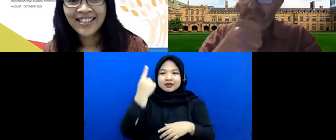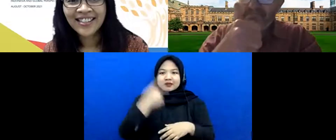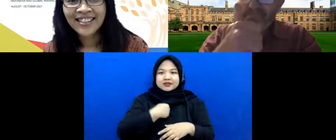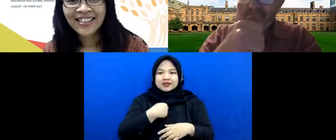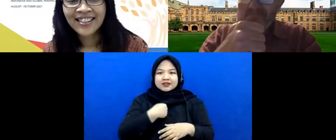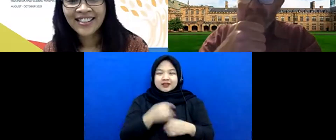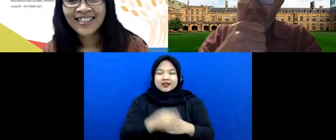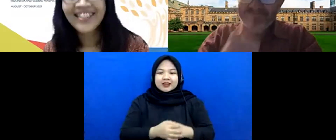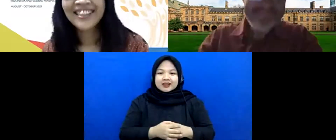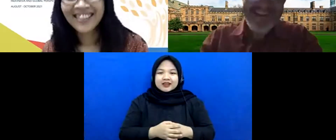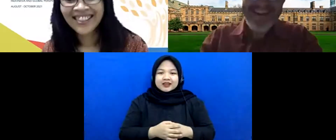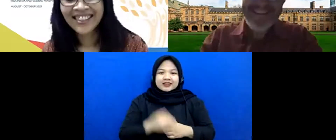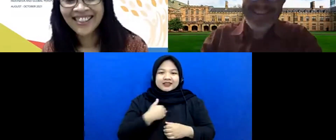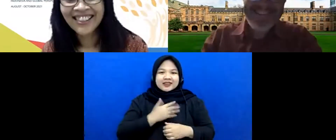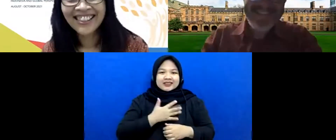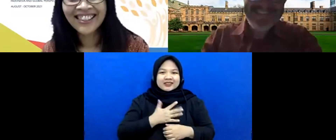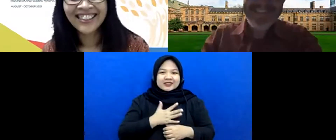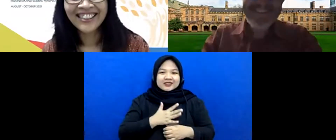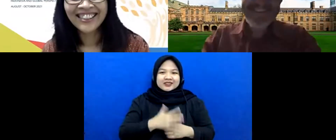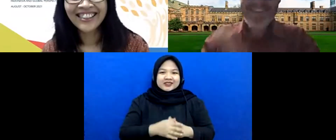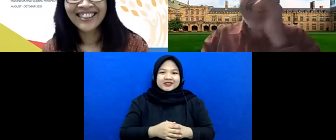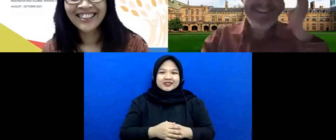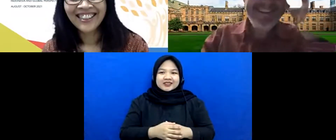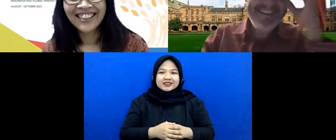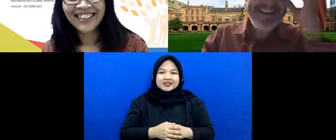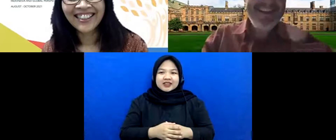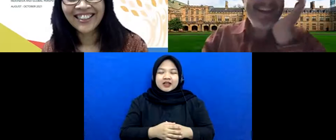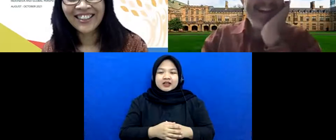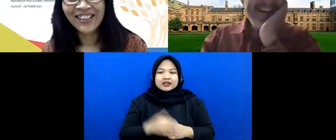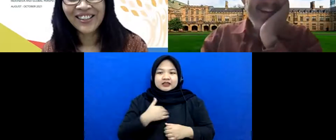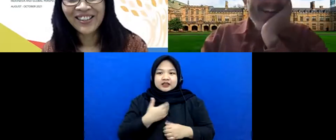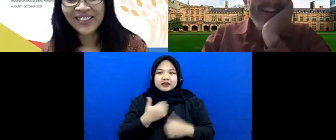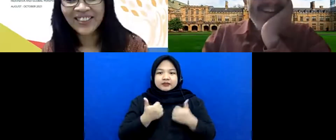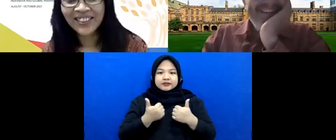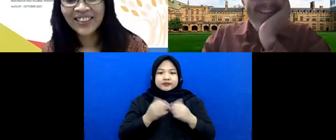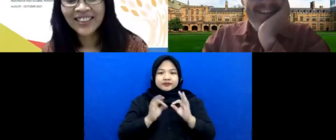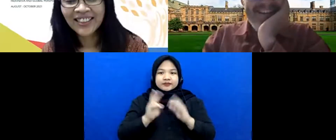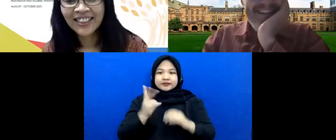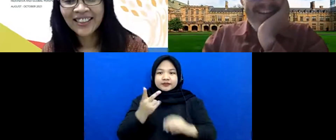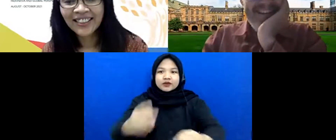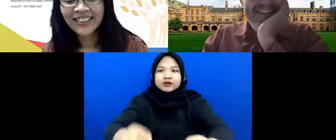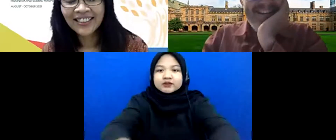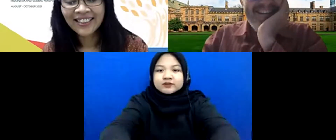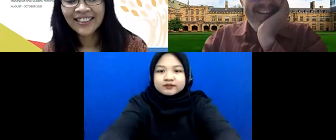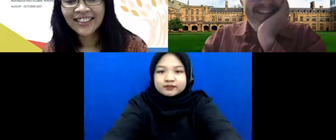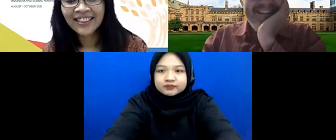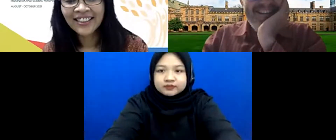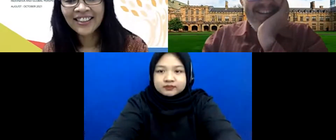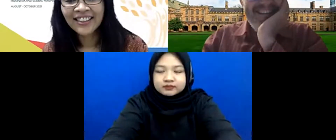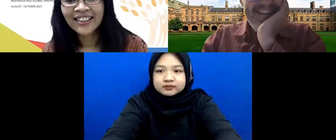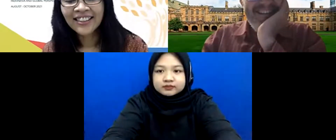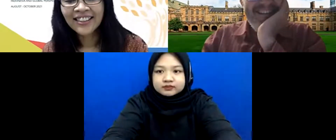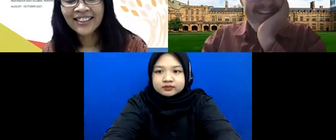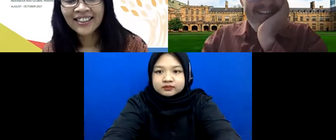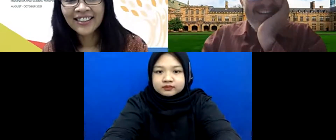quite nervous. I just want to add on the reason why